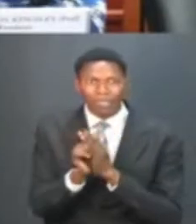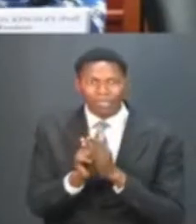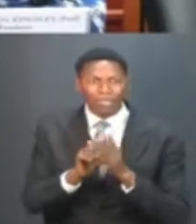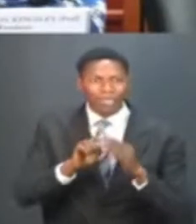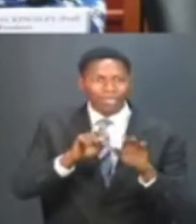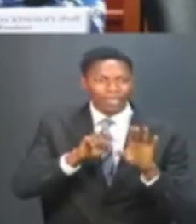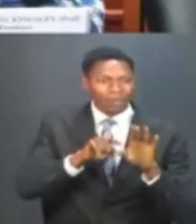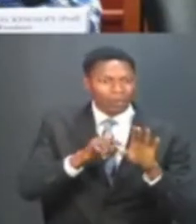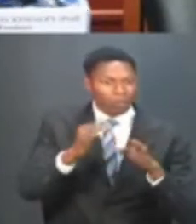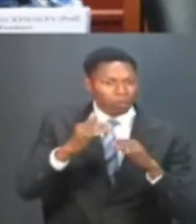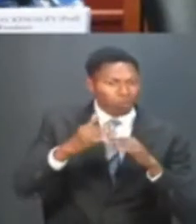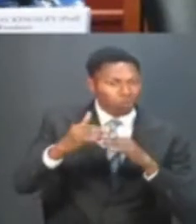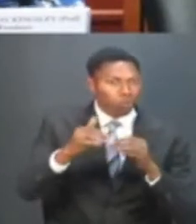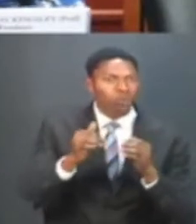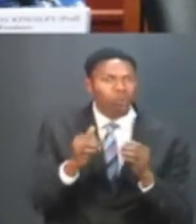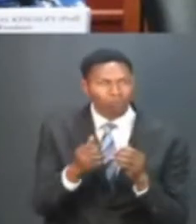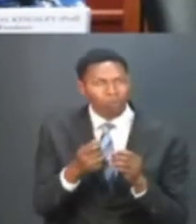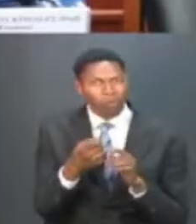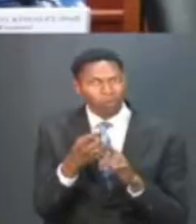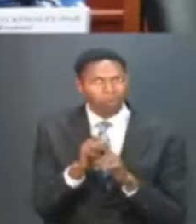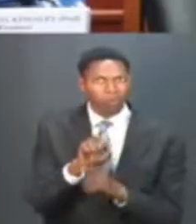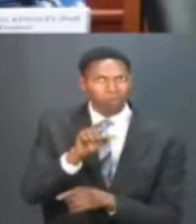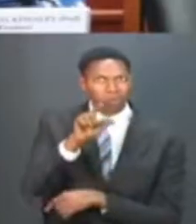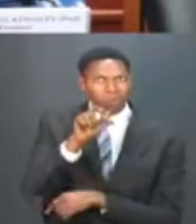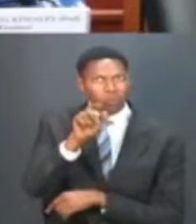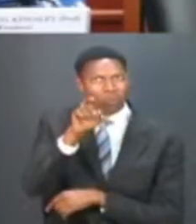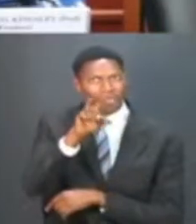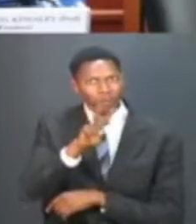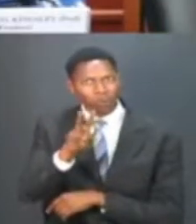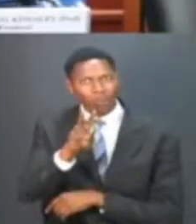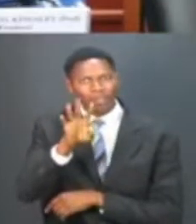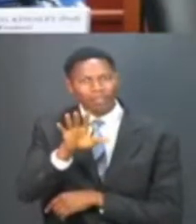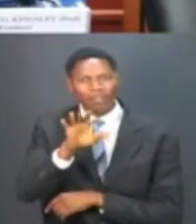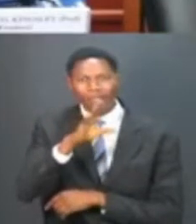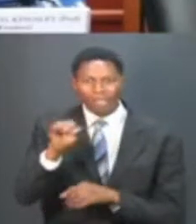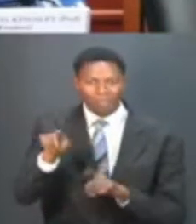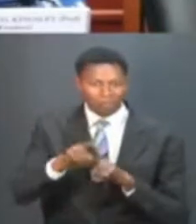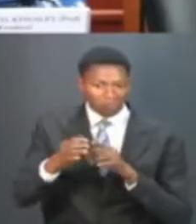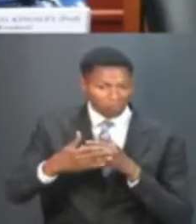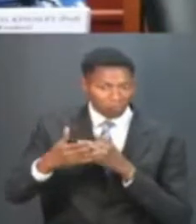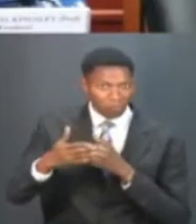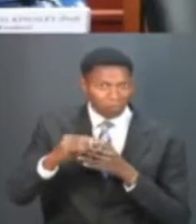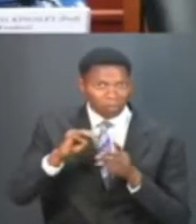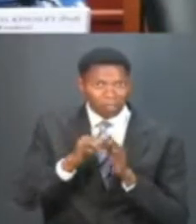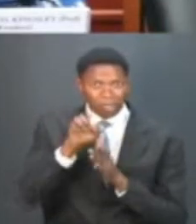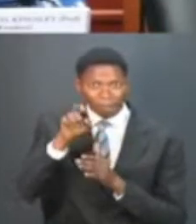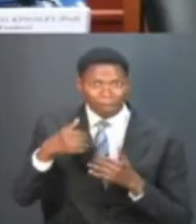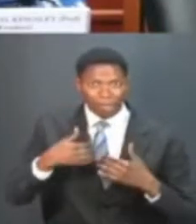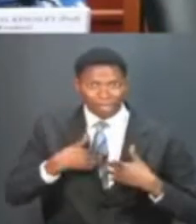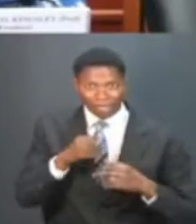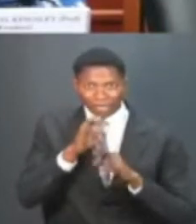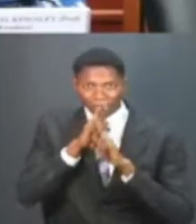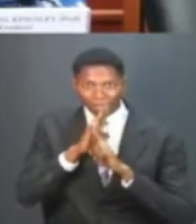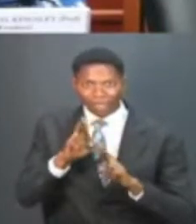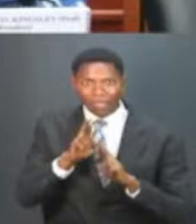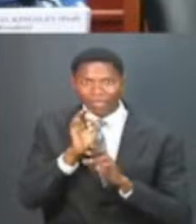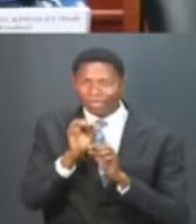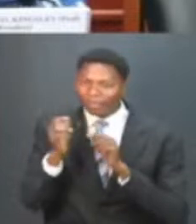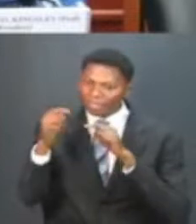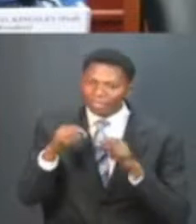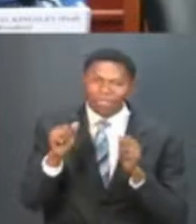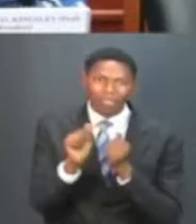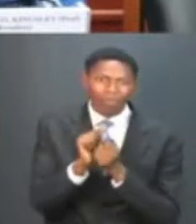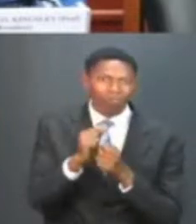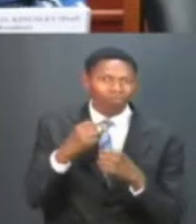2025 forward, then we should be having answers when they come with their formula.